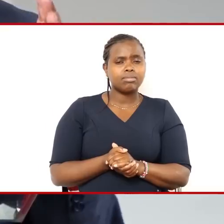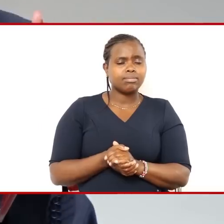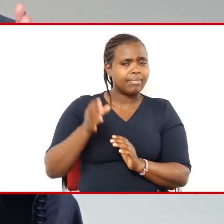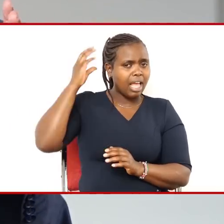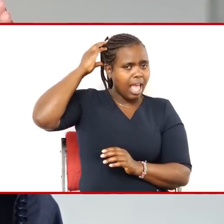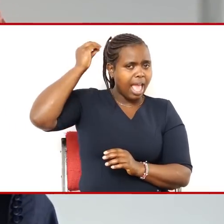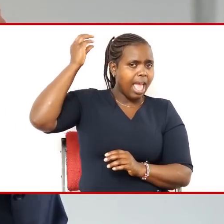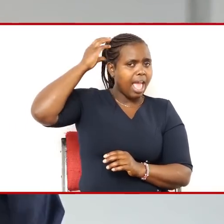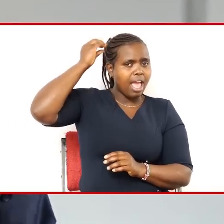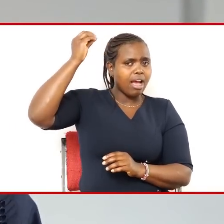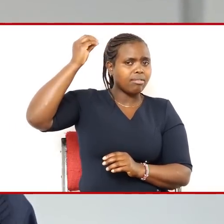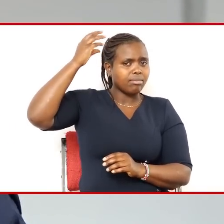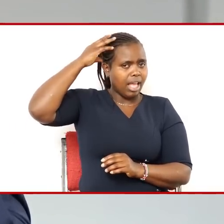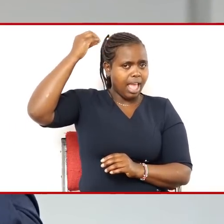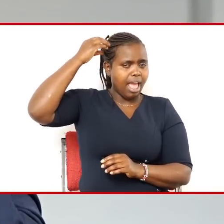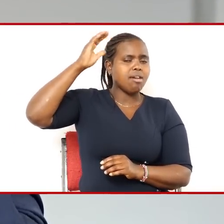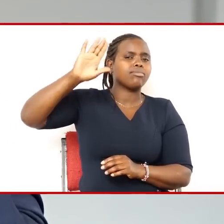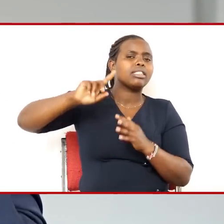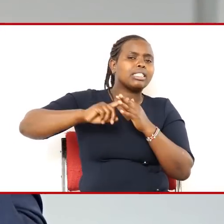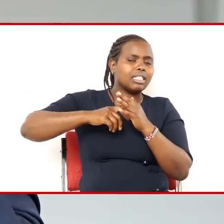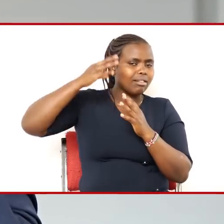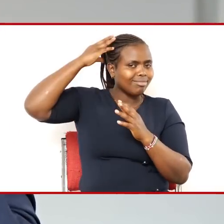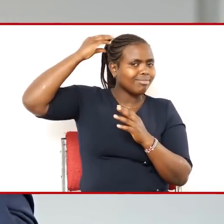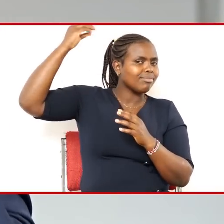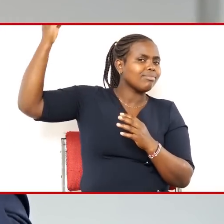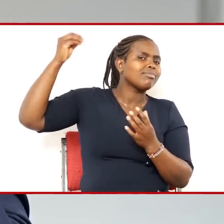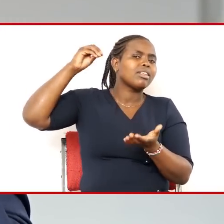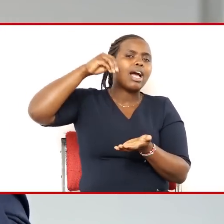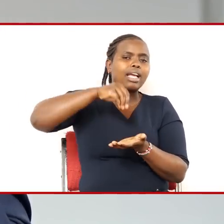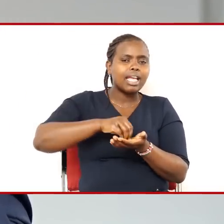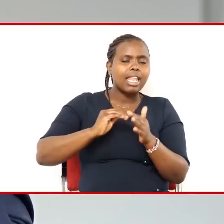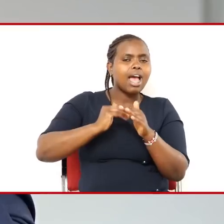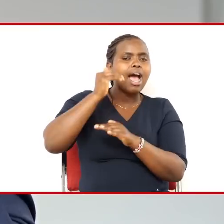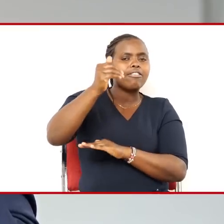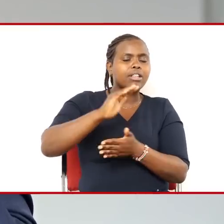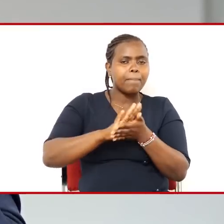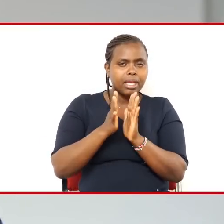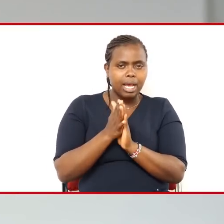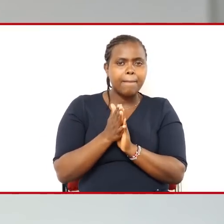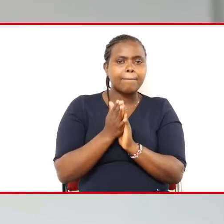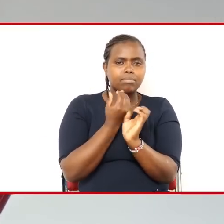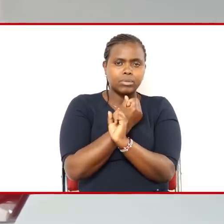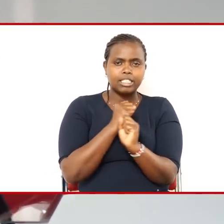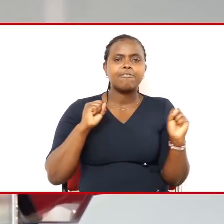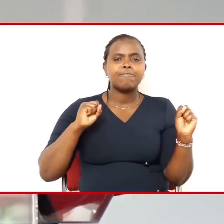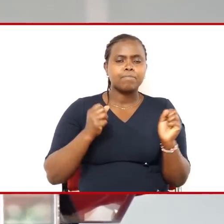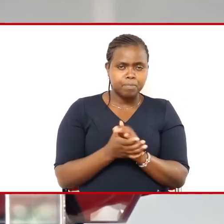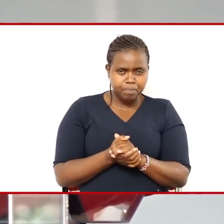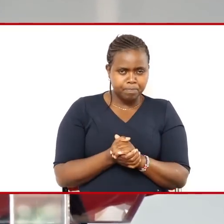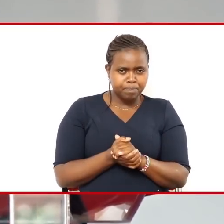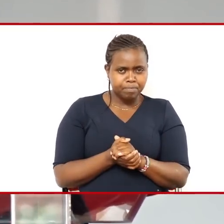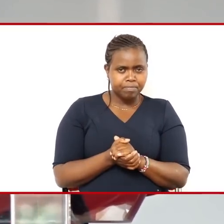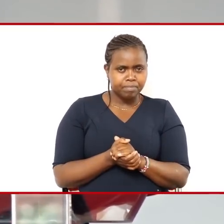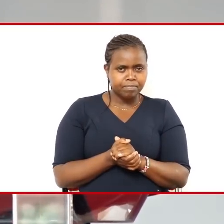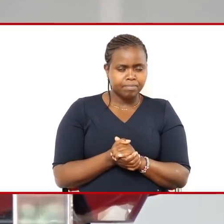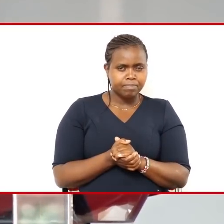the hair on his head began to grow again after it had been saved.